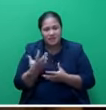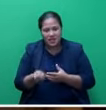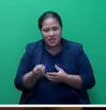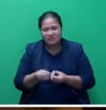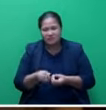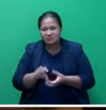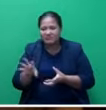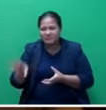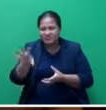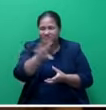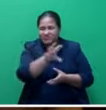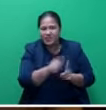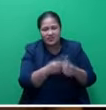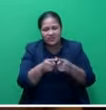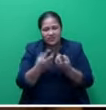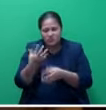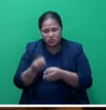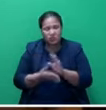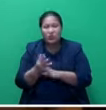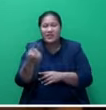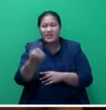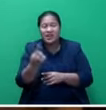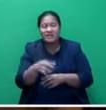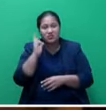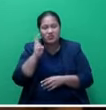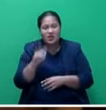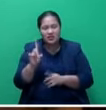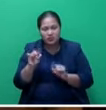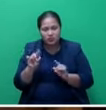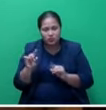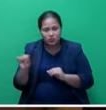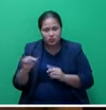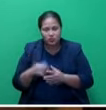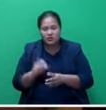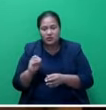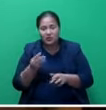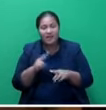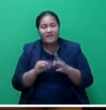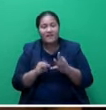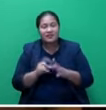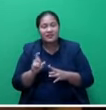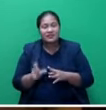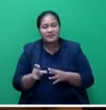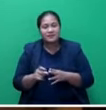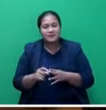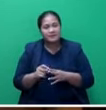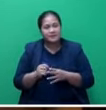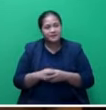various sectors, and 11 training sessions have been conducted by SRIF and FSC, serving